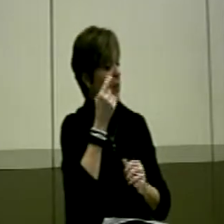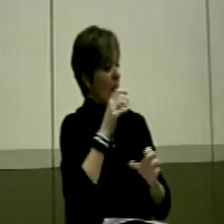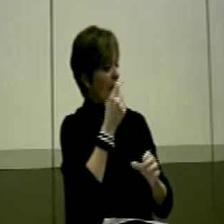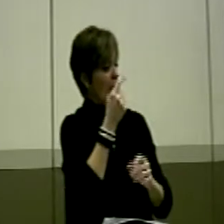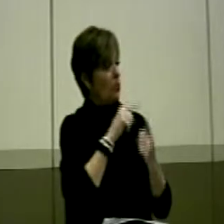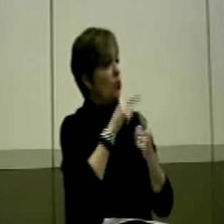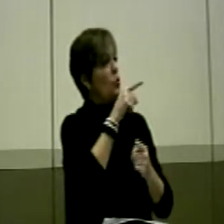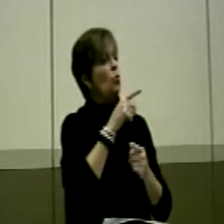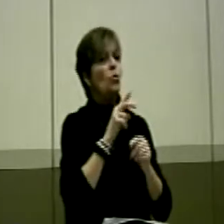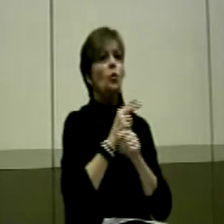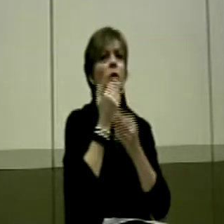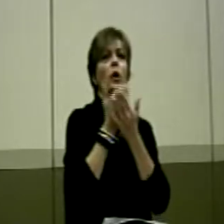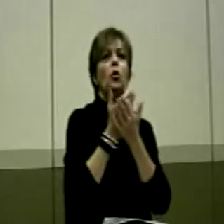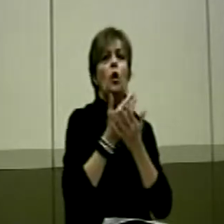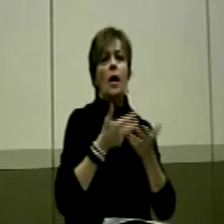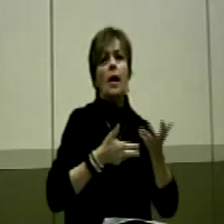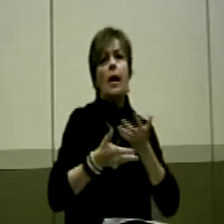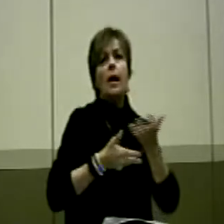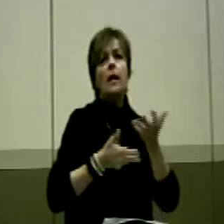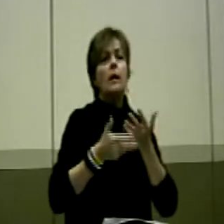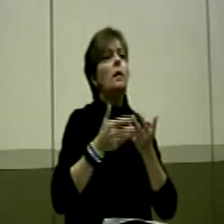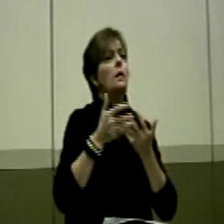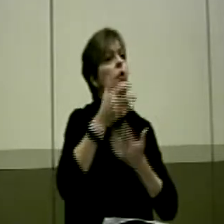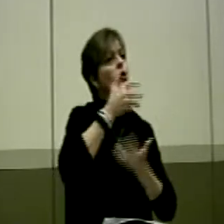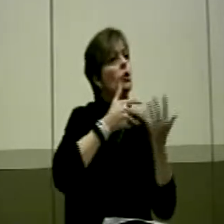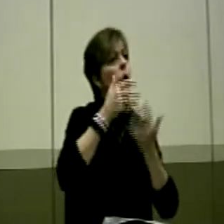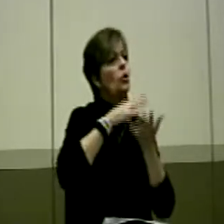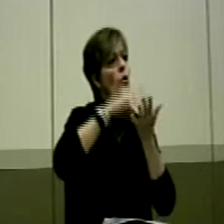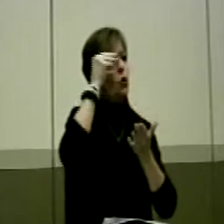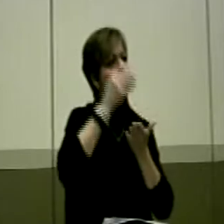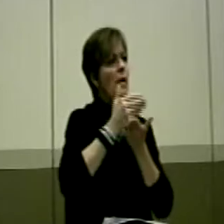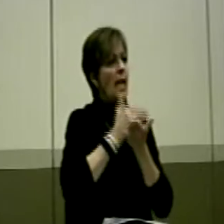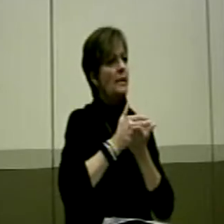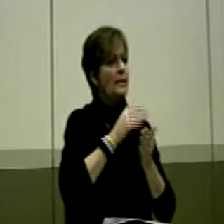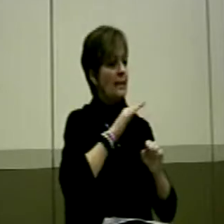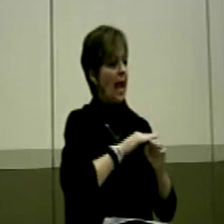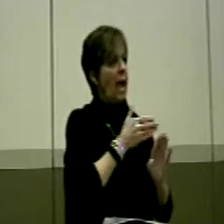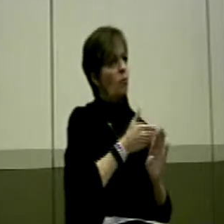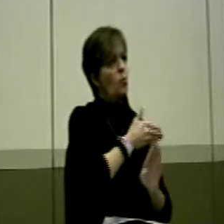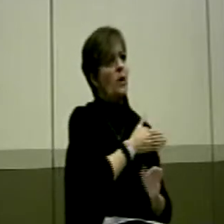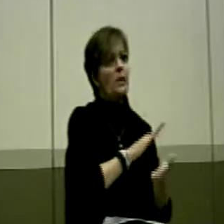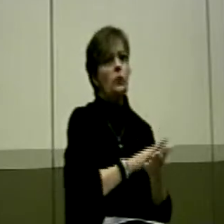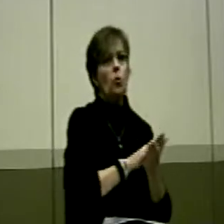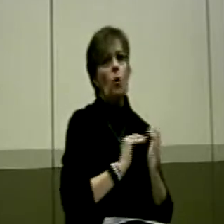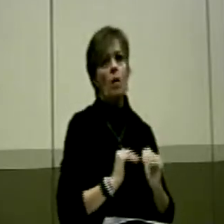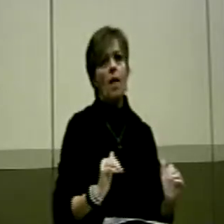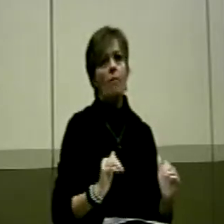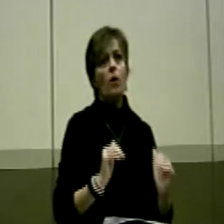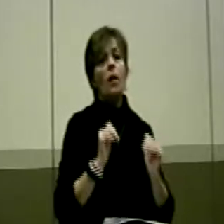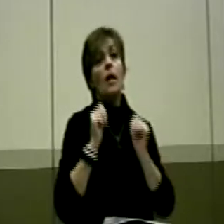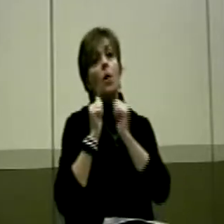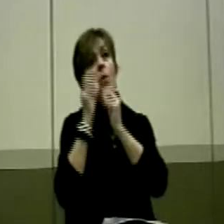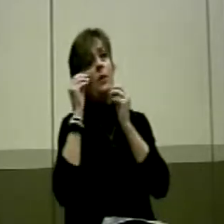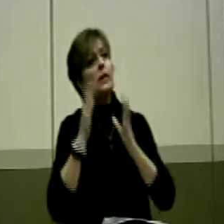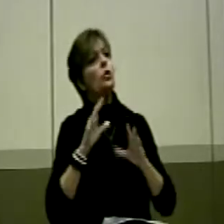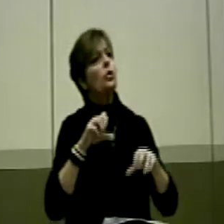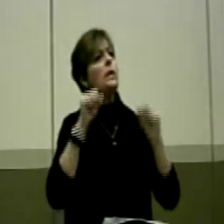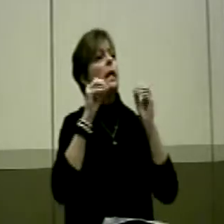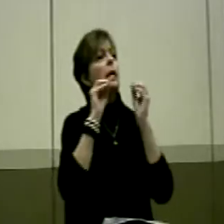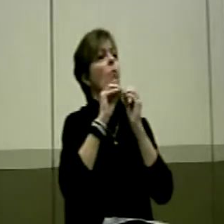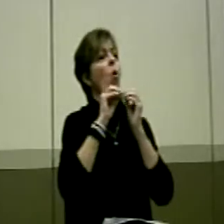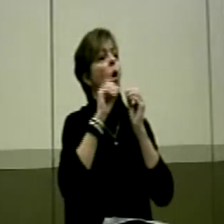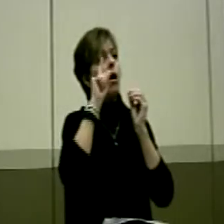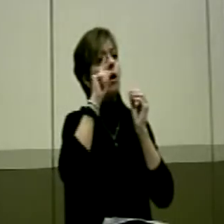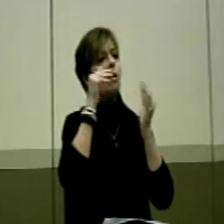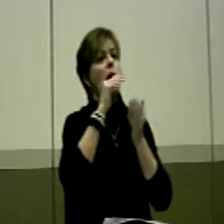social learning lessons at that preschool level, with the teacher taking more of a central approach. Again, remember like that scaffolding, the